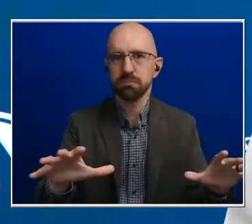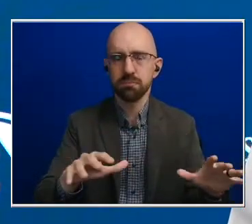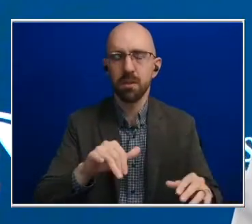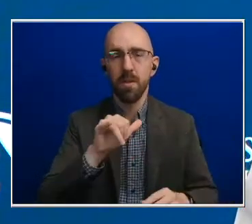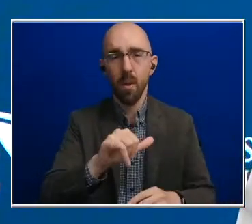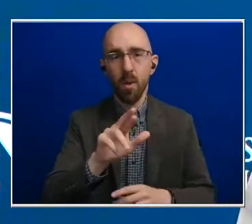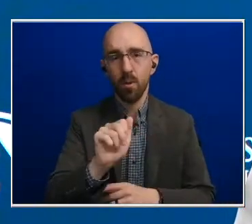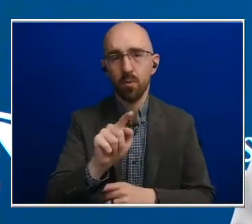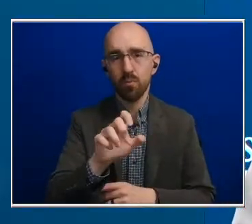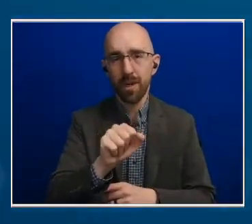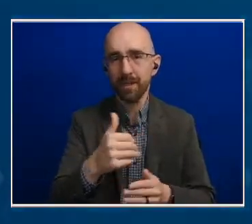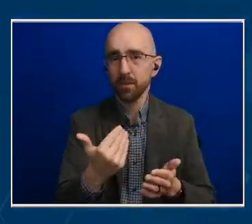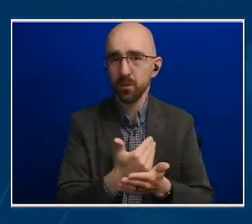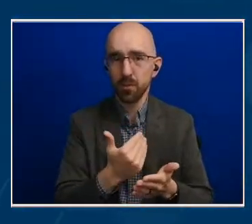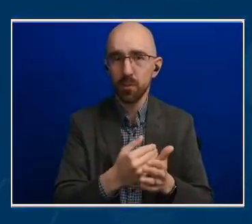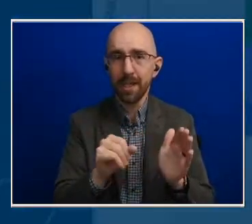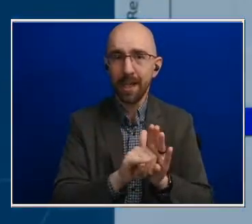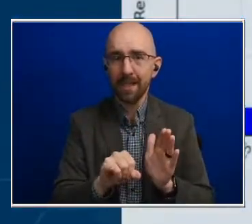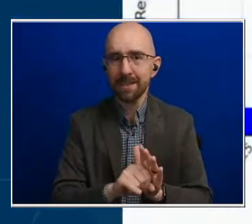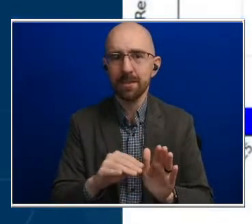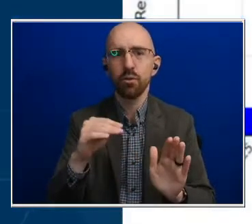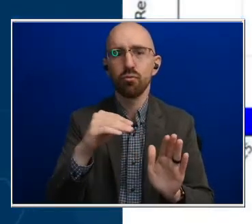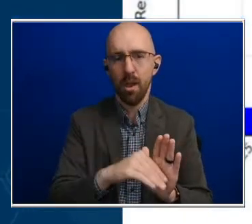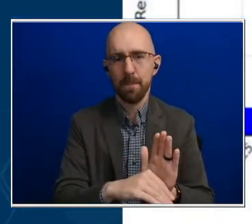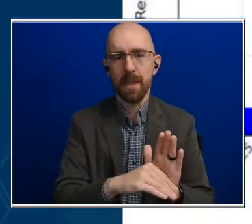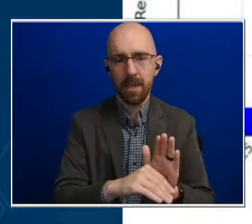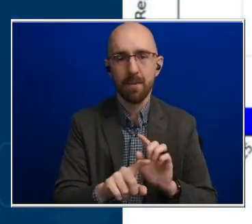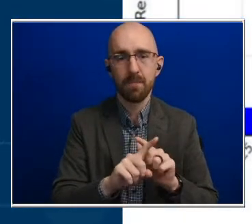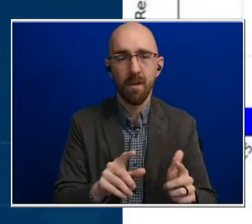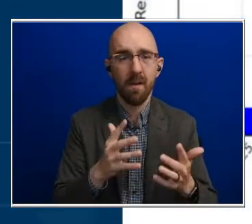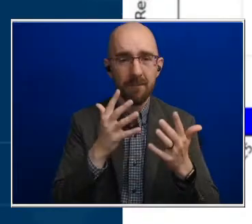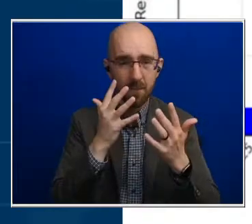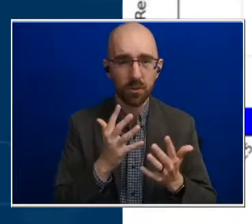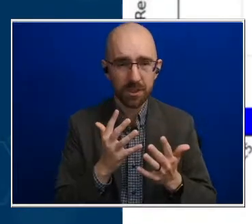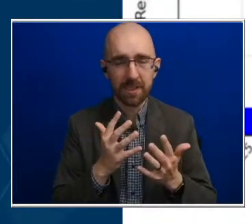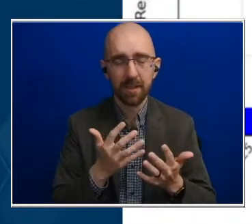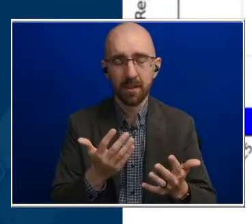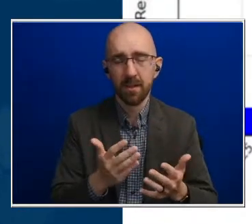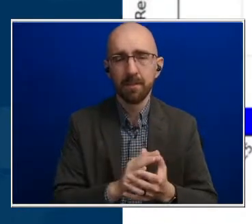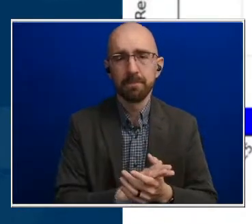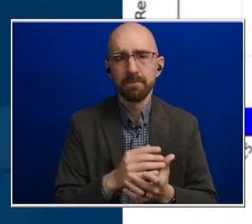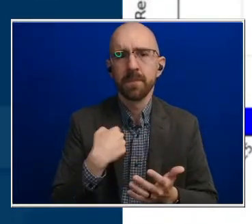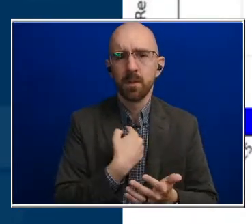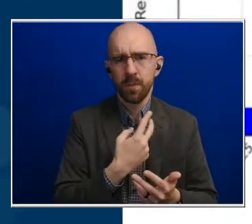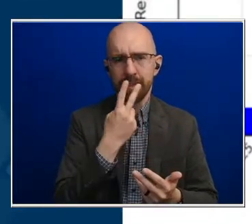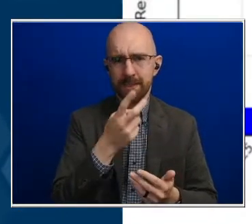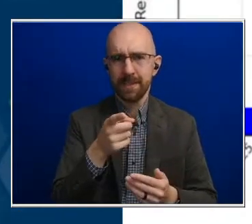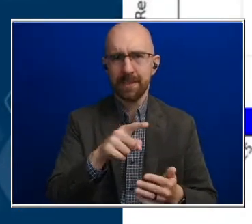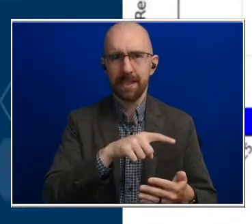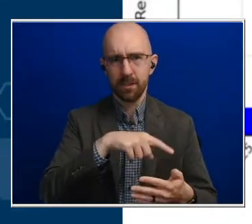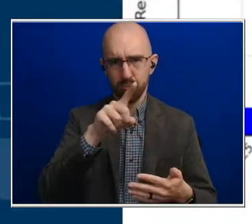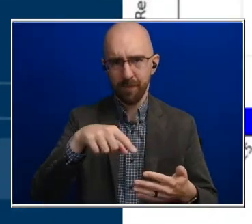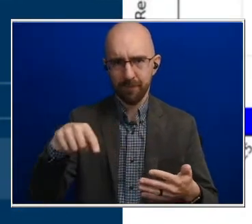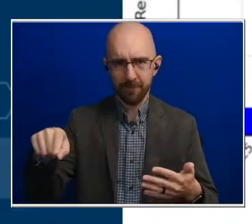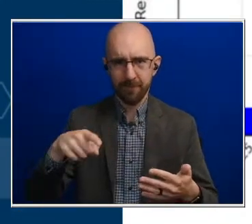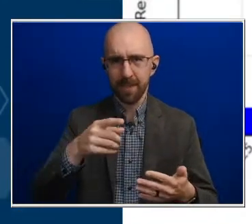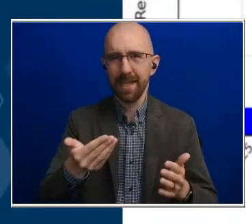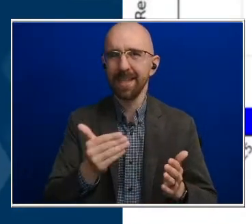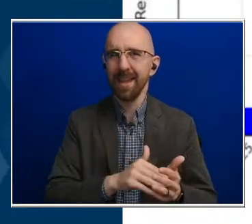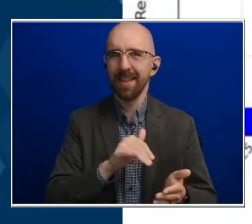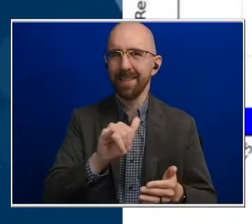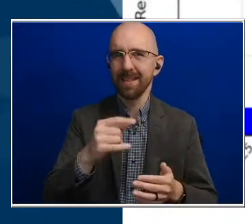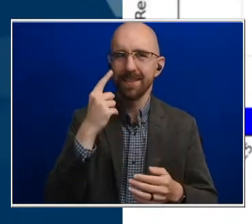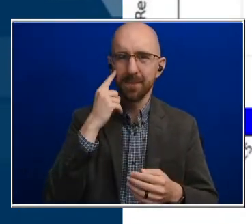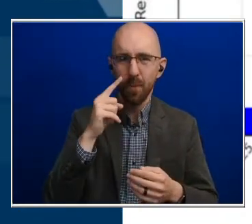cases are dropping. But unfortunately, and as we see here on this graph, again, this is for mainly